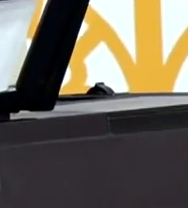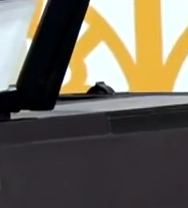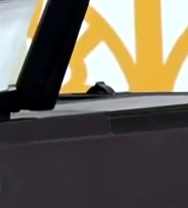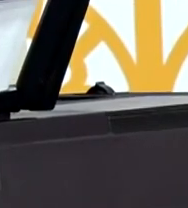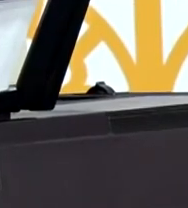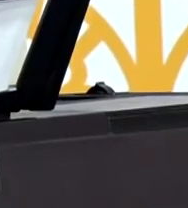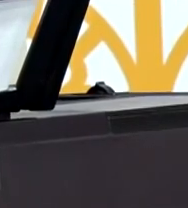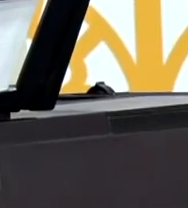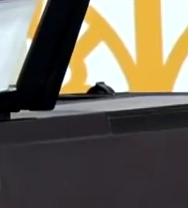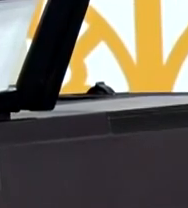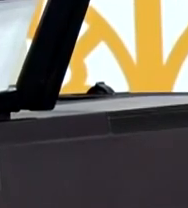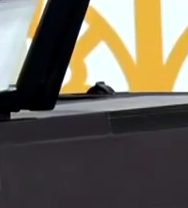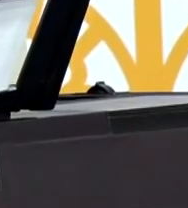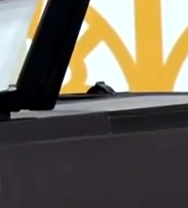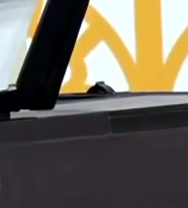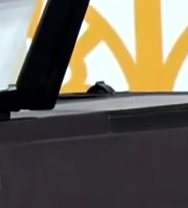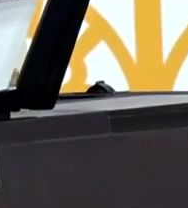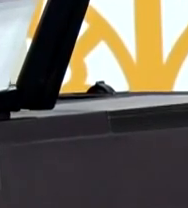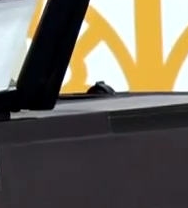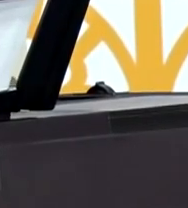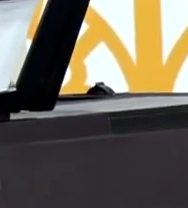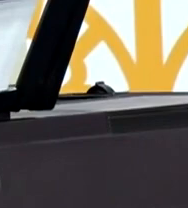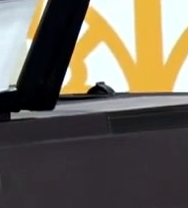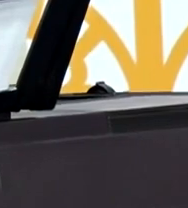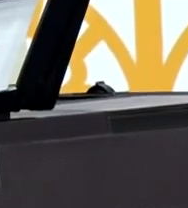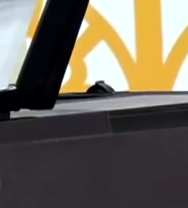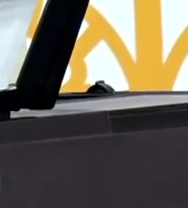the beautiful, beautiful